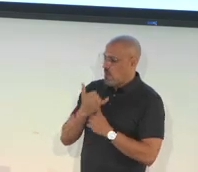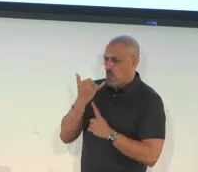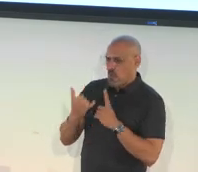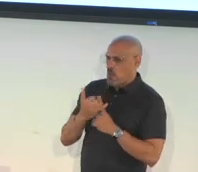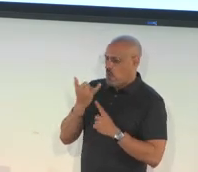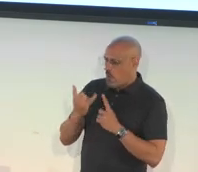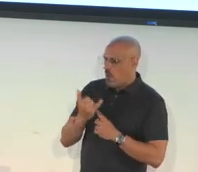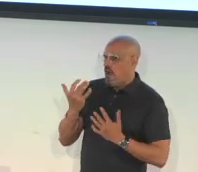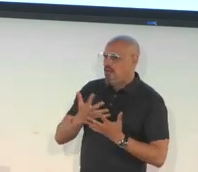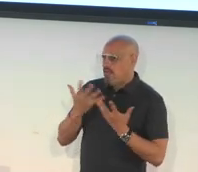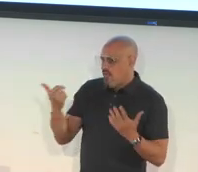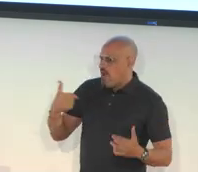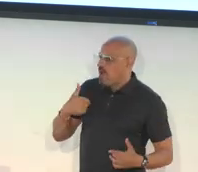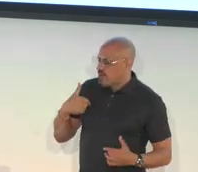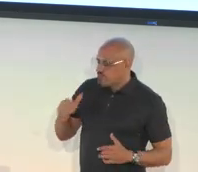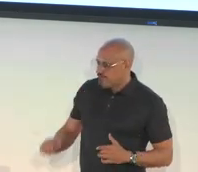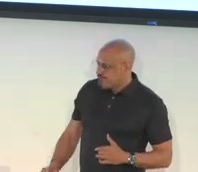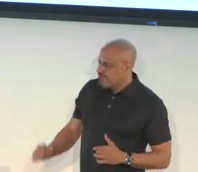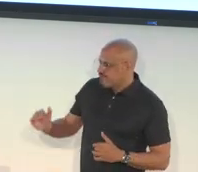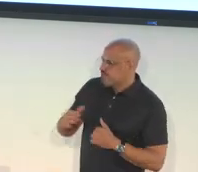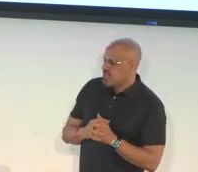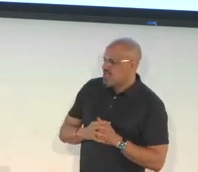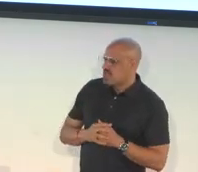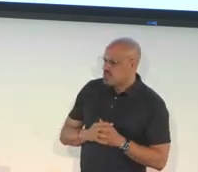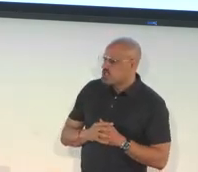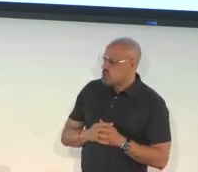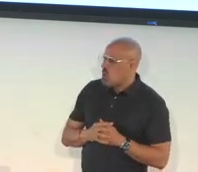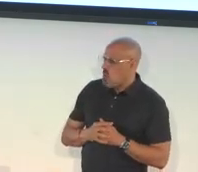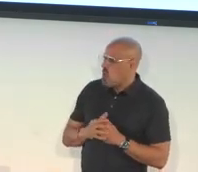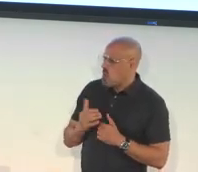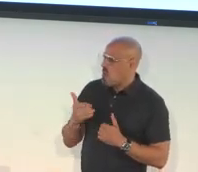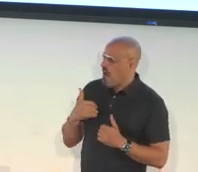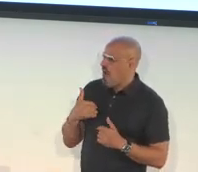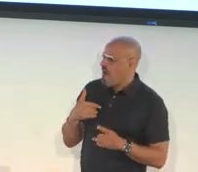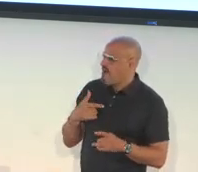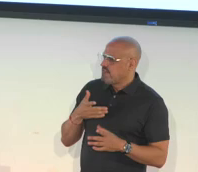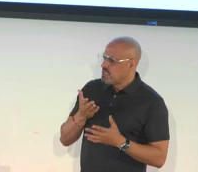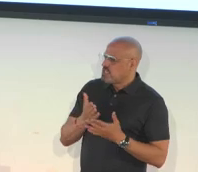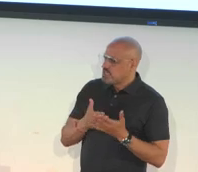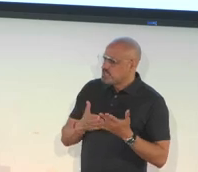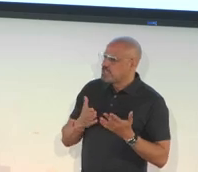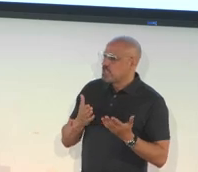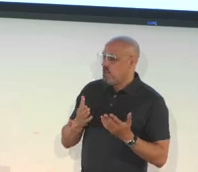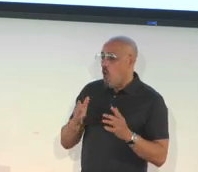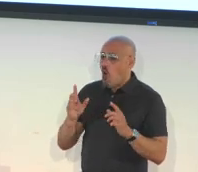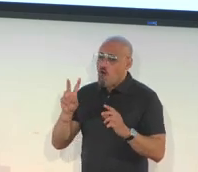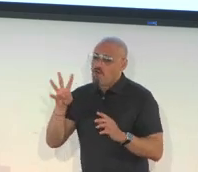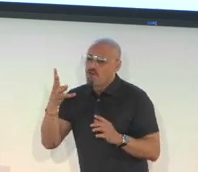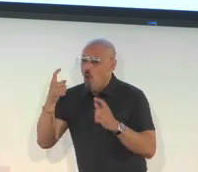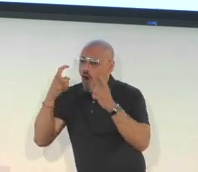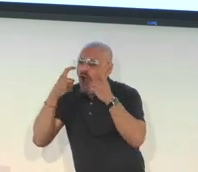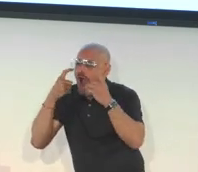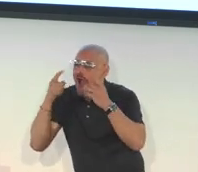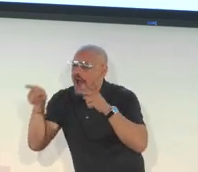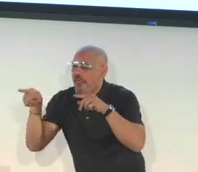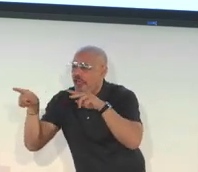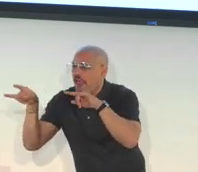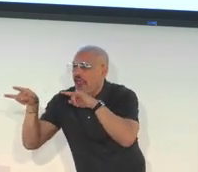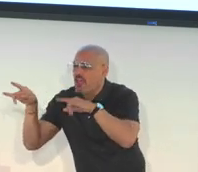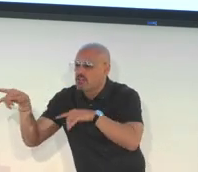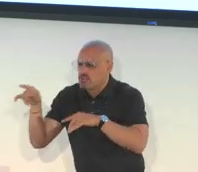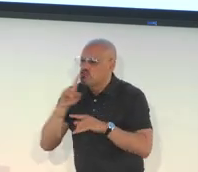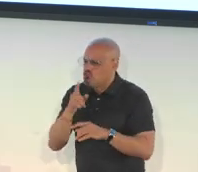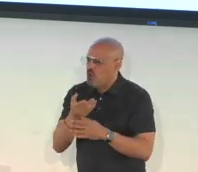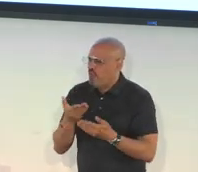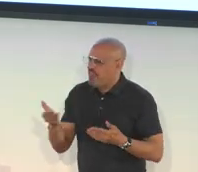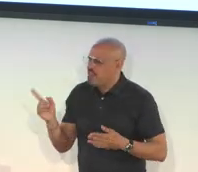mm-hmm. a lot. And so there is some, there's four eyes, et cetera. Mm-hmm. So that is a real thing yeah.